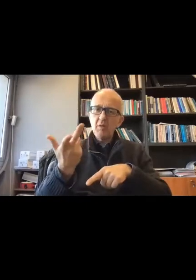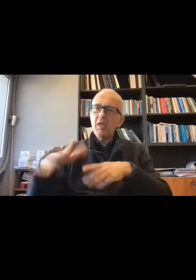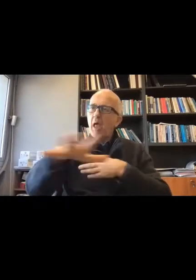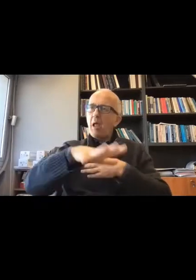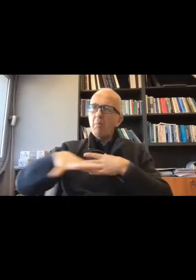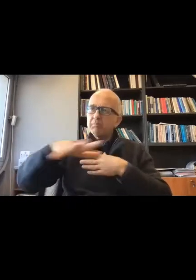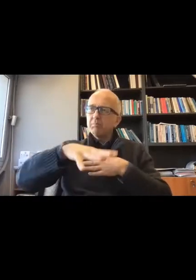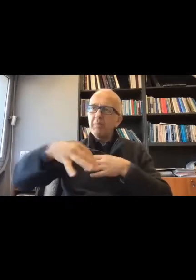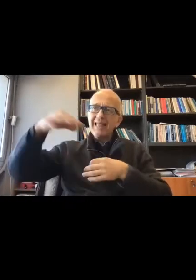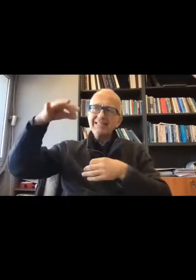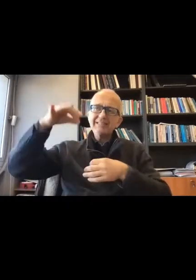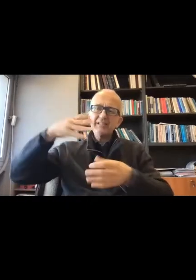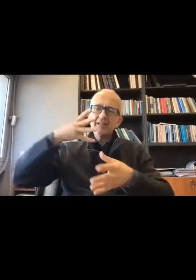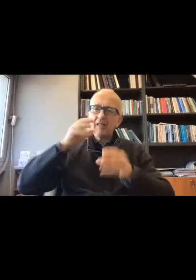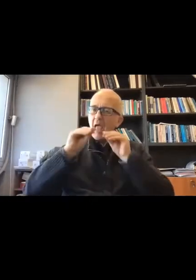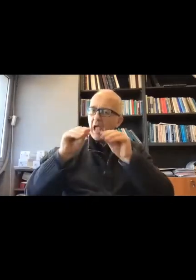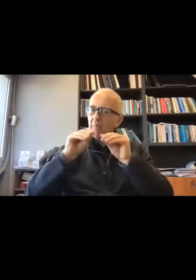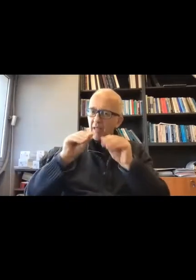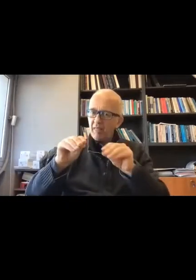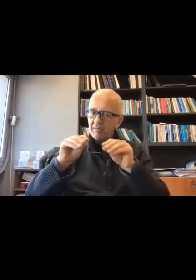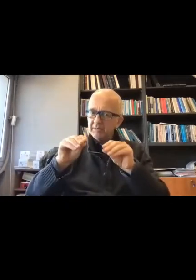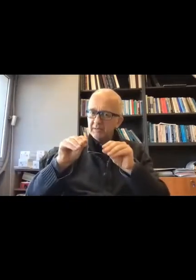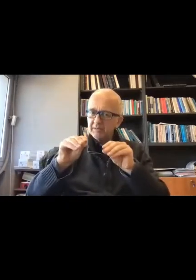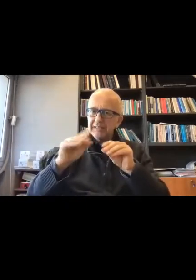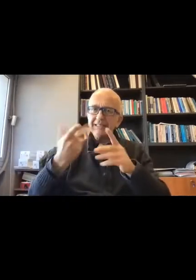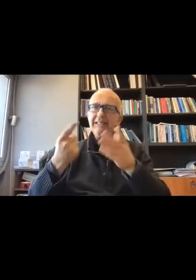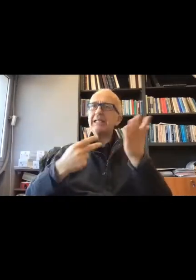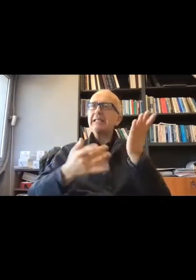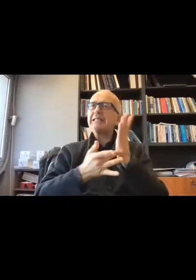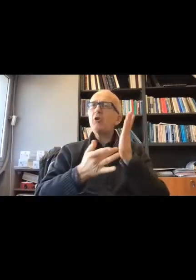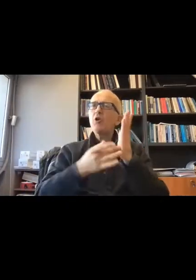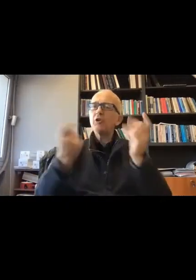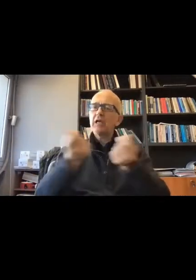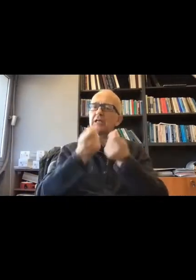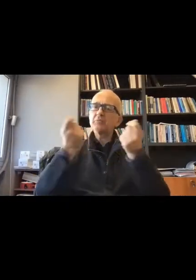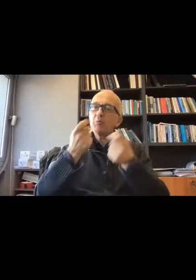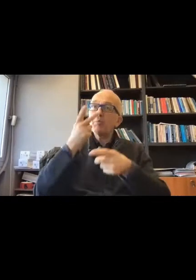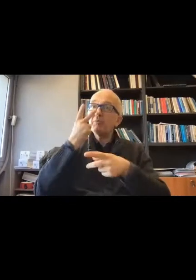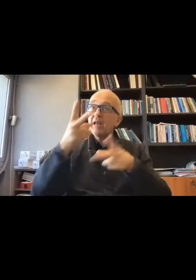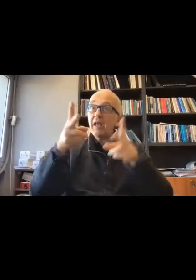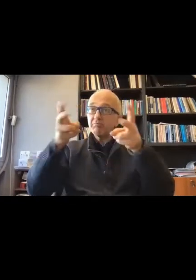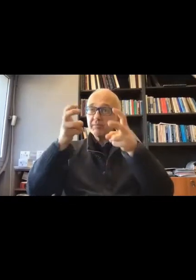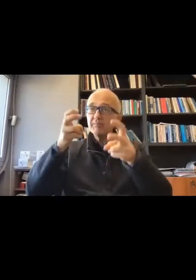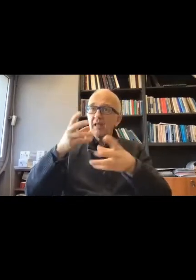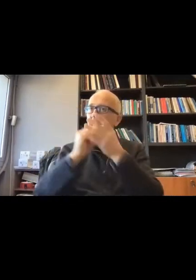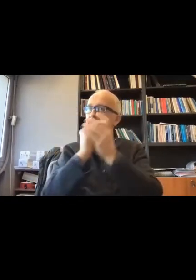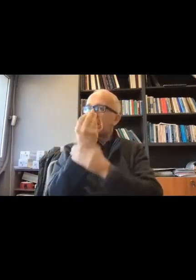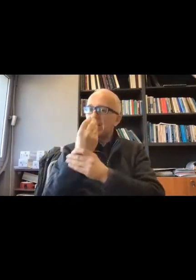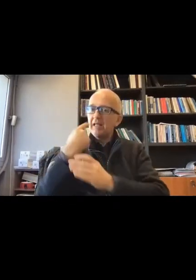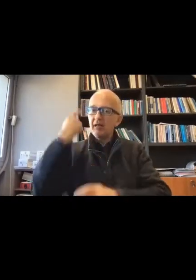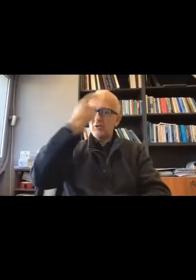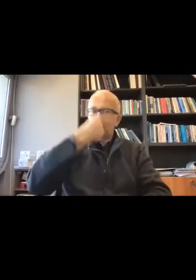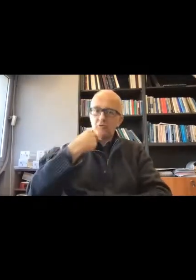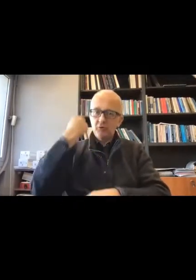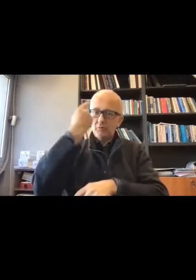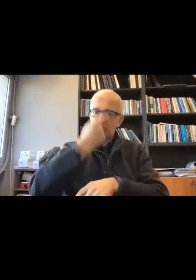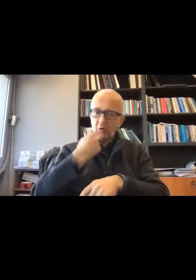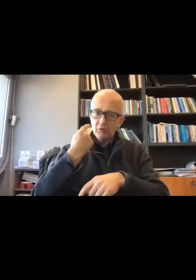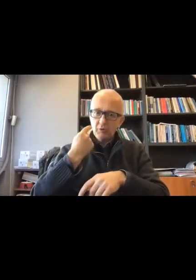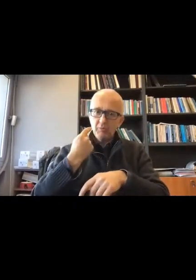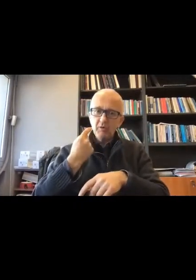the technology that we use for hand and face tracking, and for sign language recognition